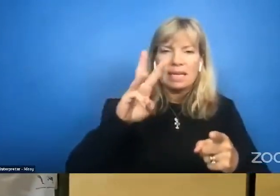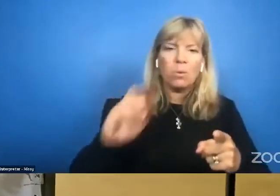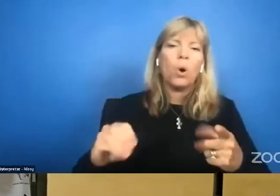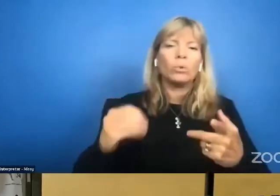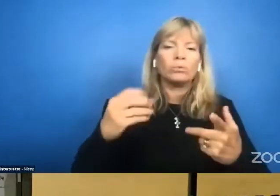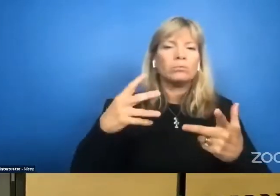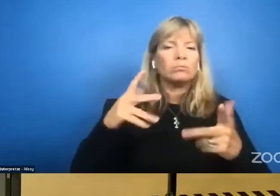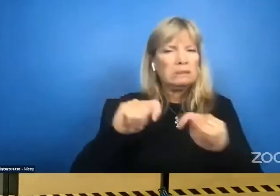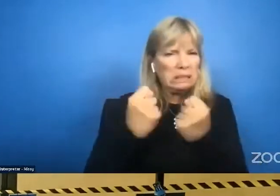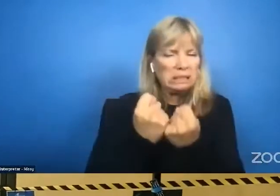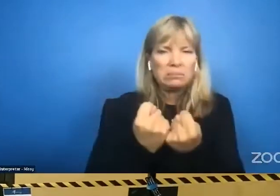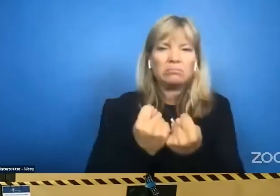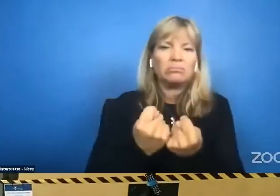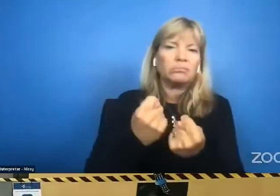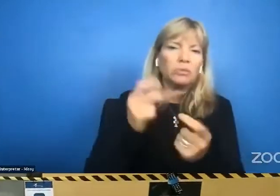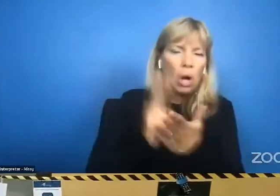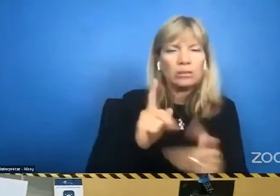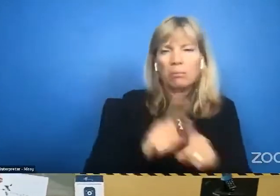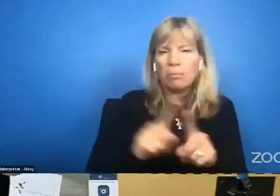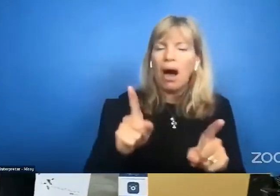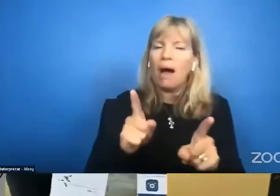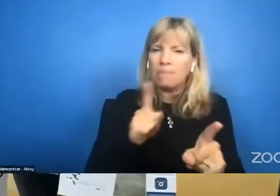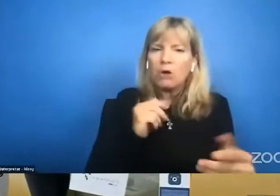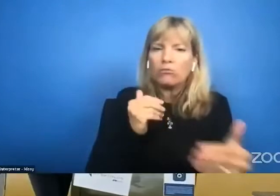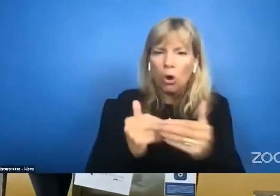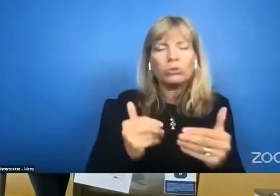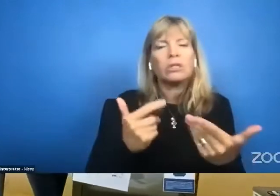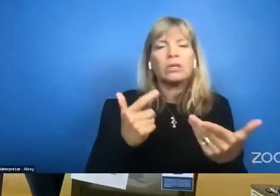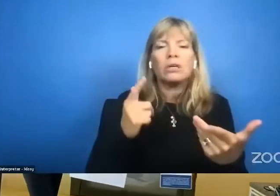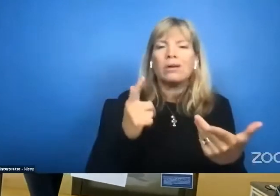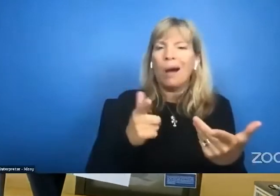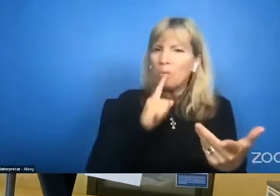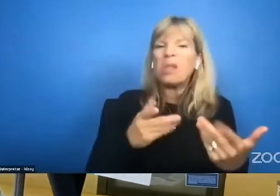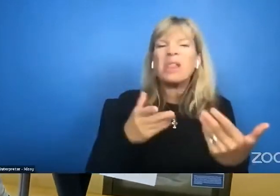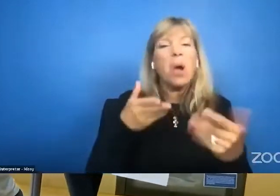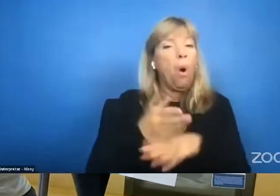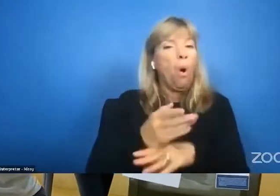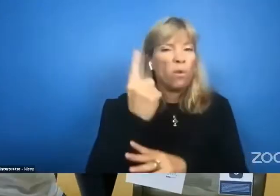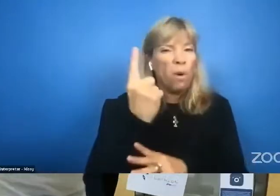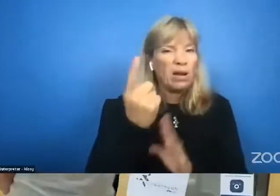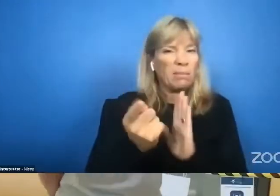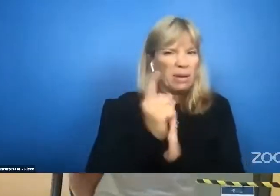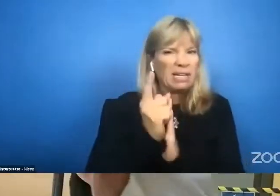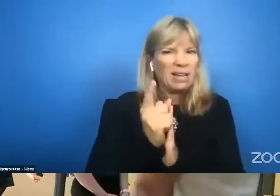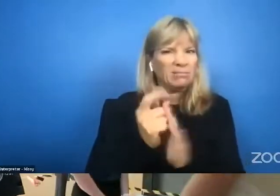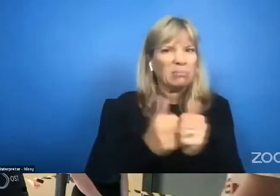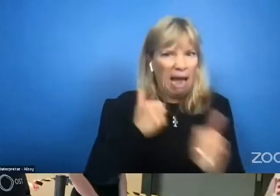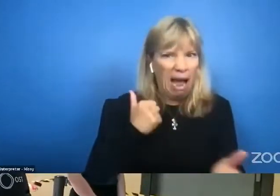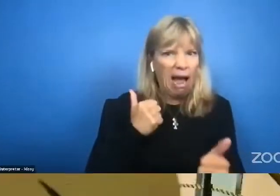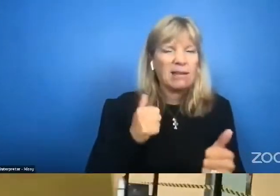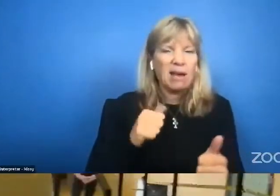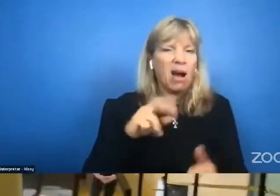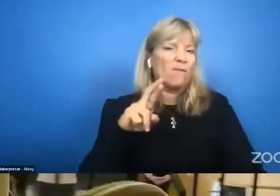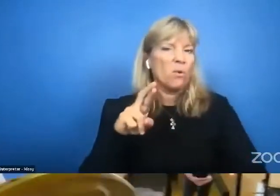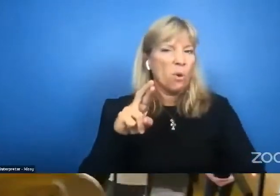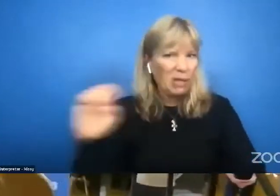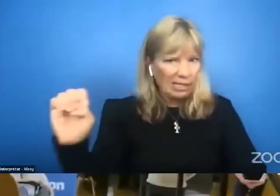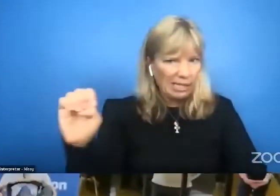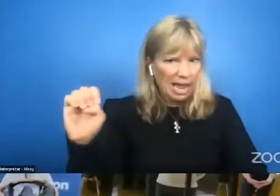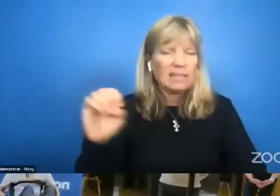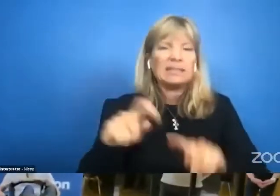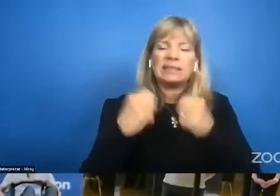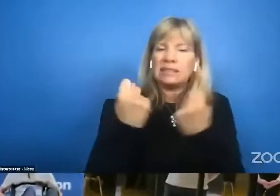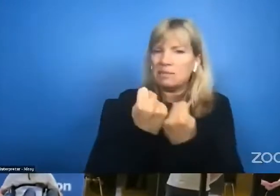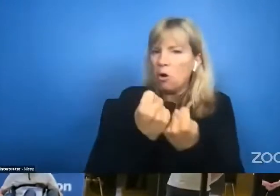pace, almost over a minute off the pace of the Ability Enhanced team. Do they keep working, or do they